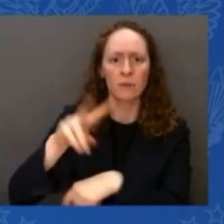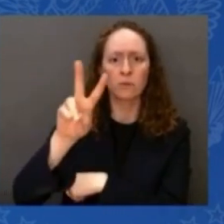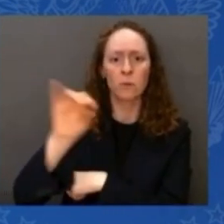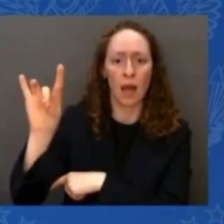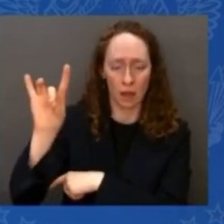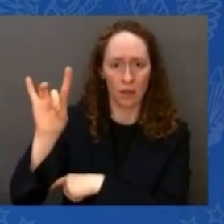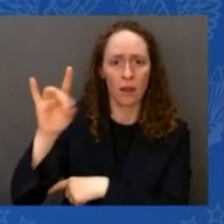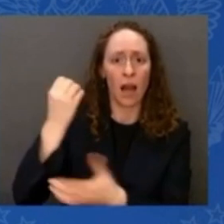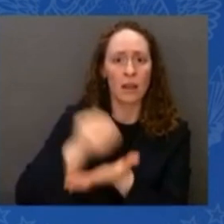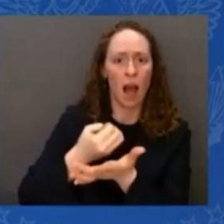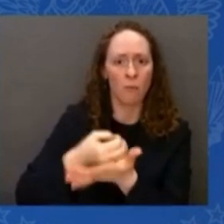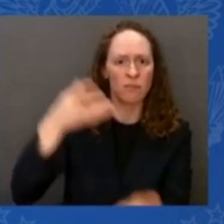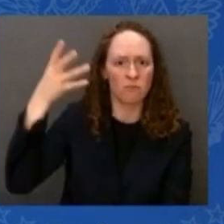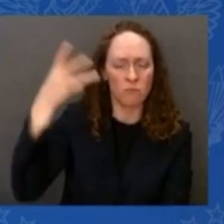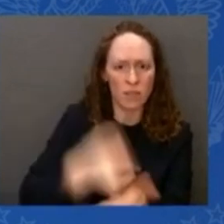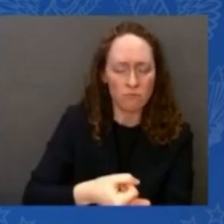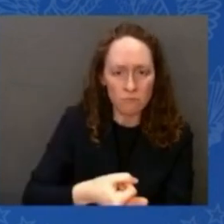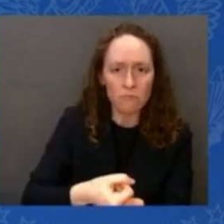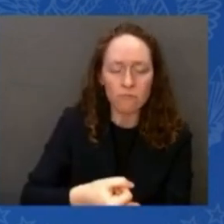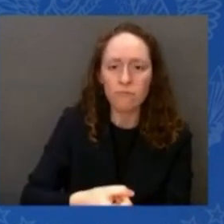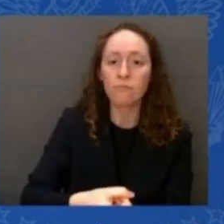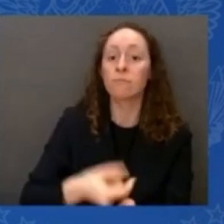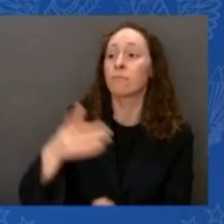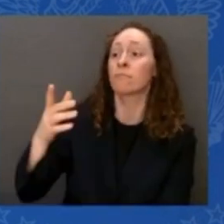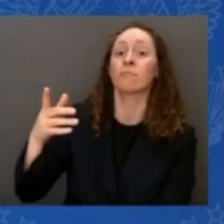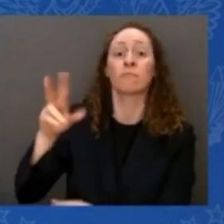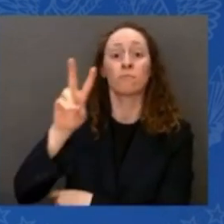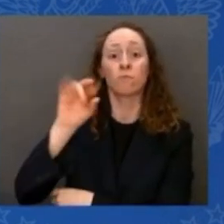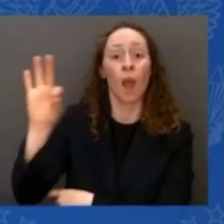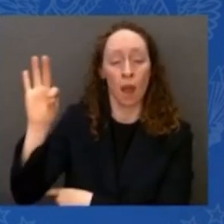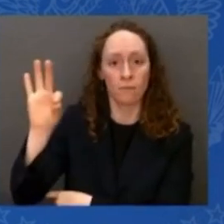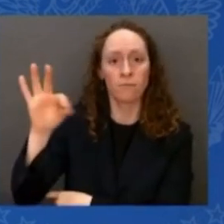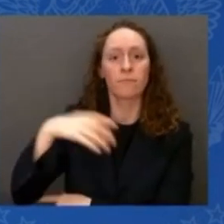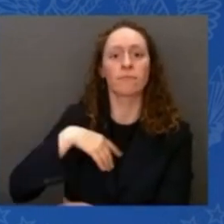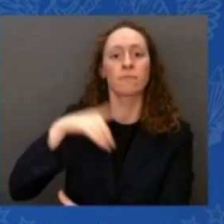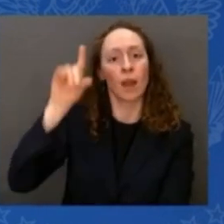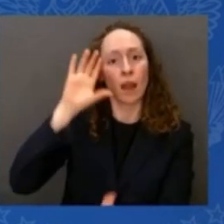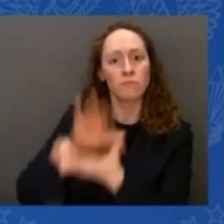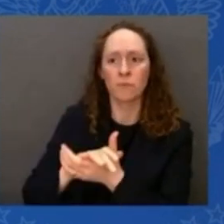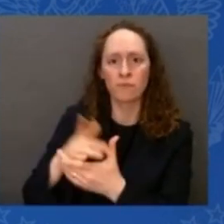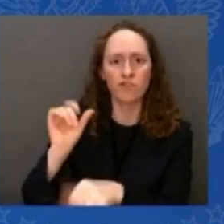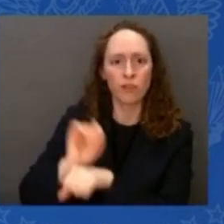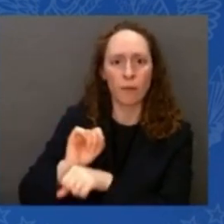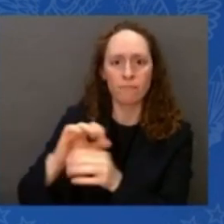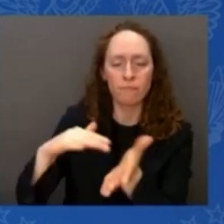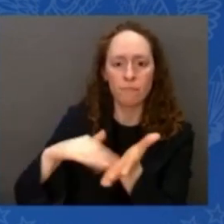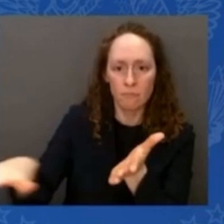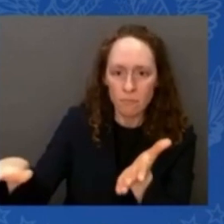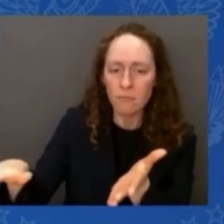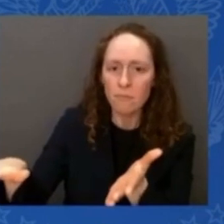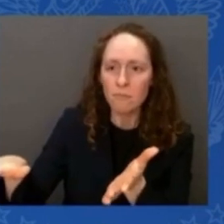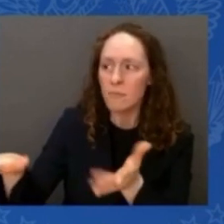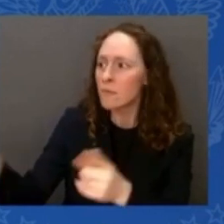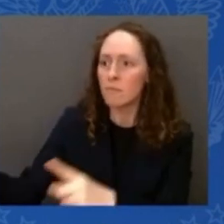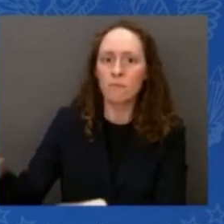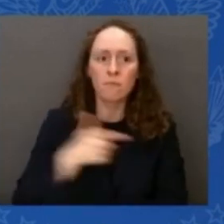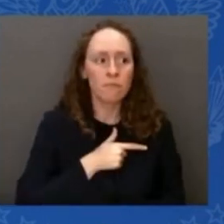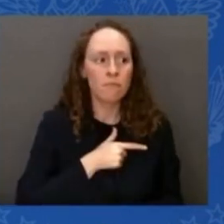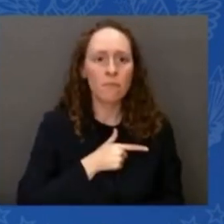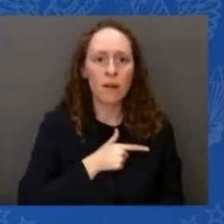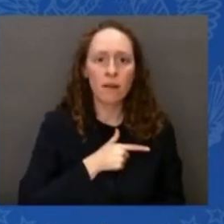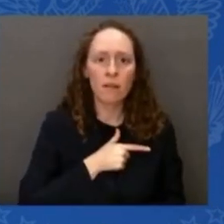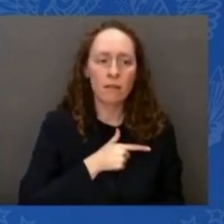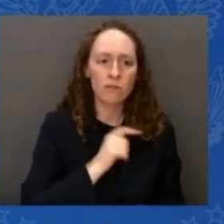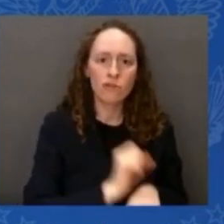2 months later, I lost my job. So to give you some context, we're a family of four. My daughter had just graduated from